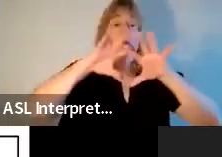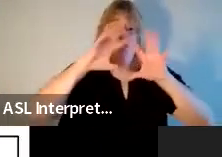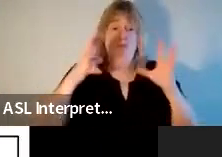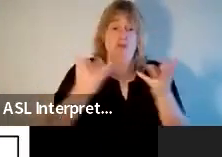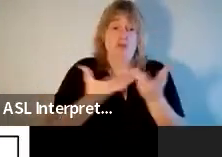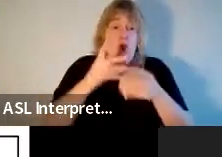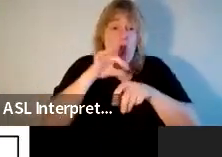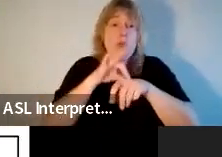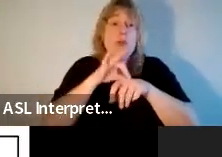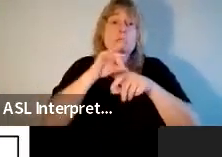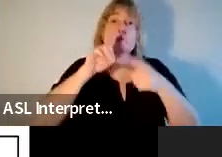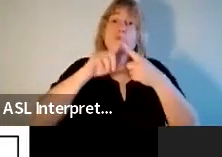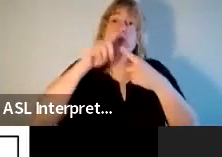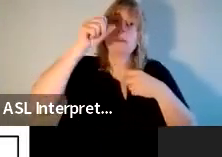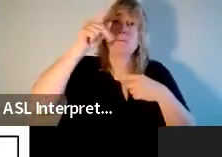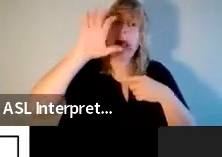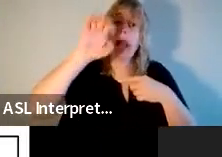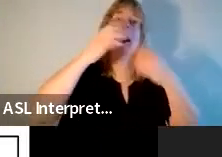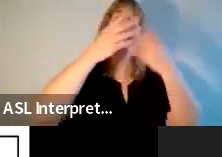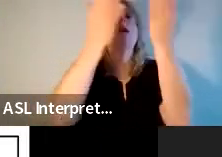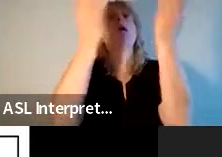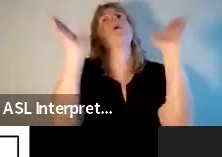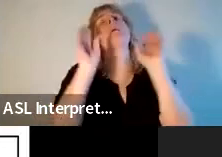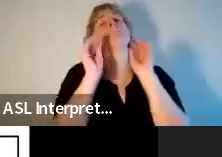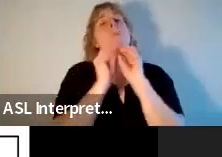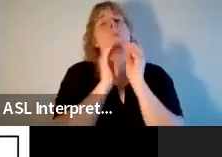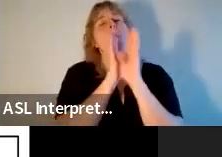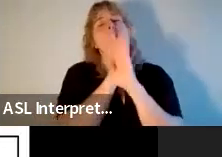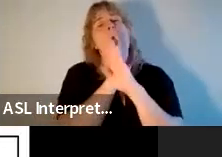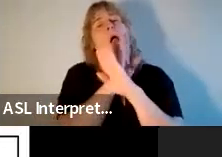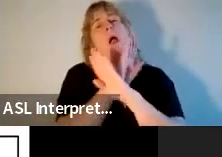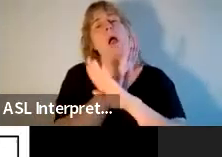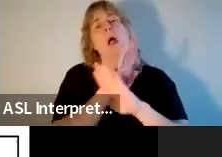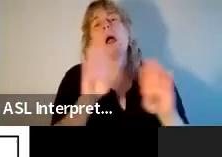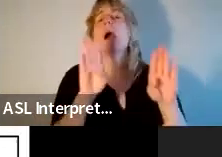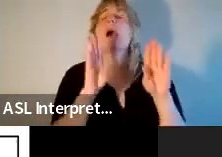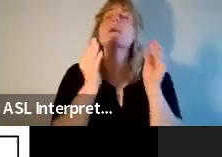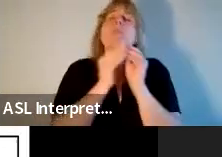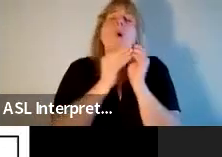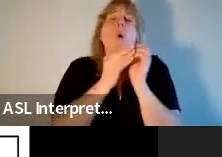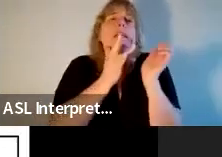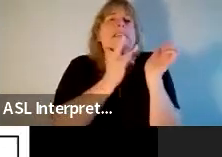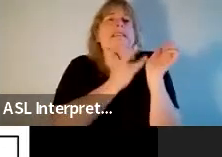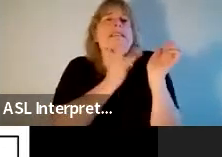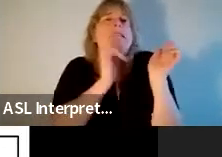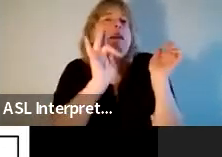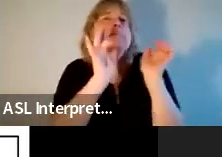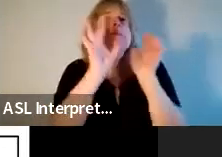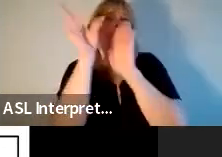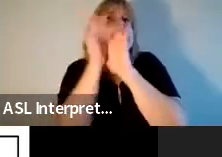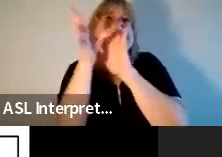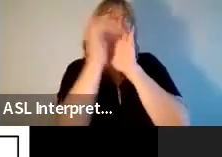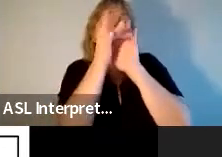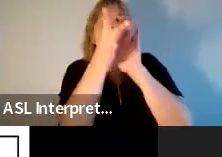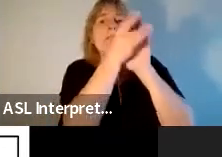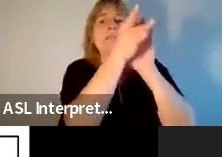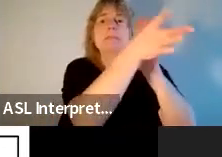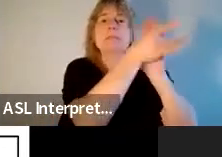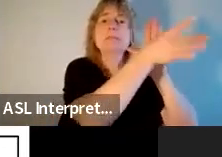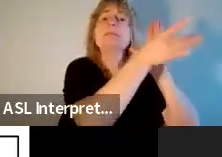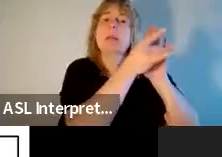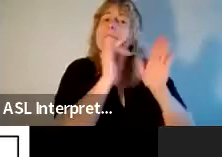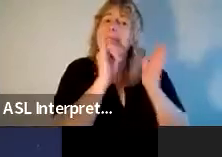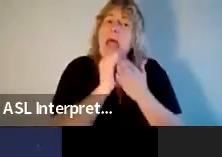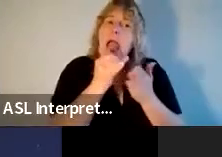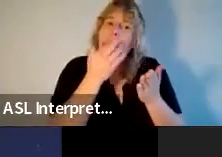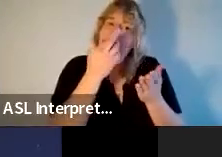this gives us tremendous additional sensitivity by going into space. And these are the main two reasons why we must go into